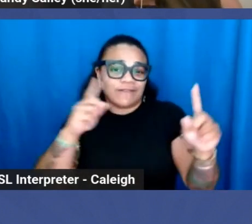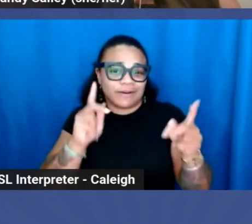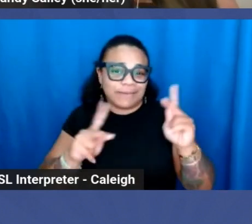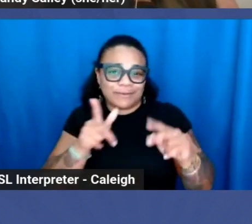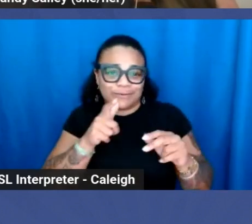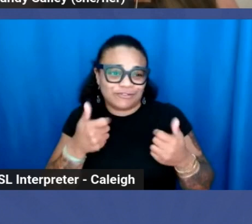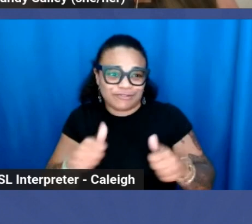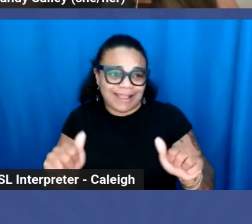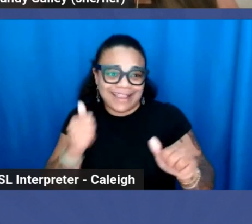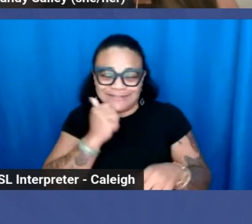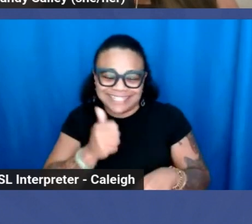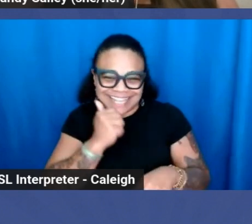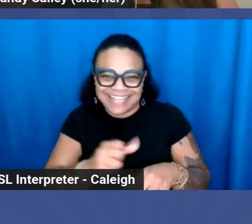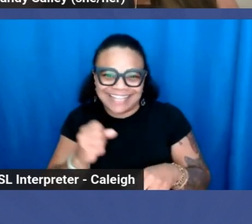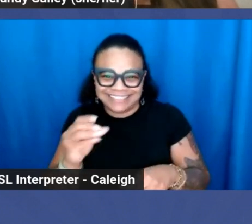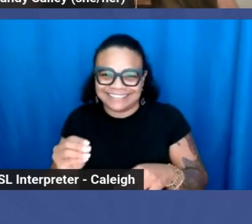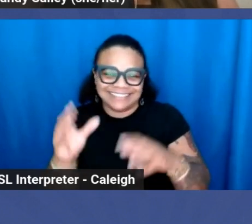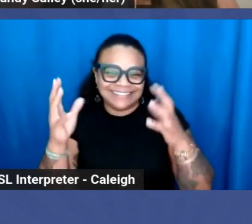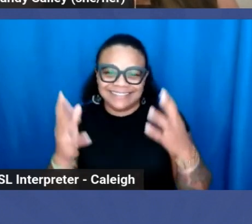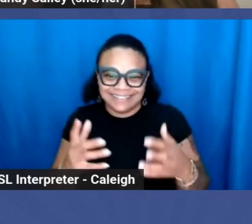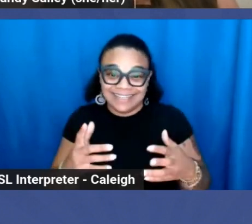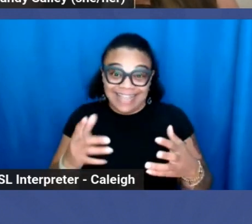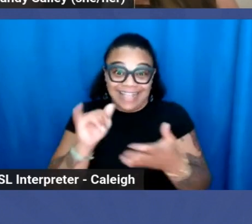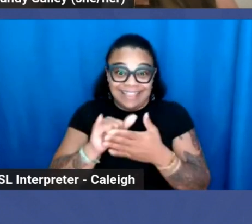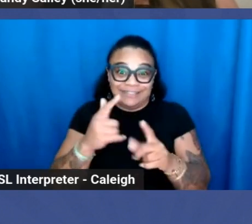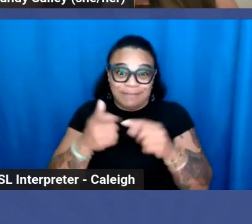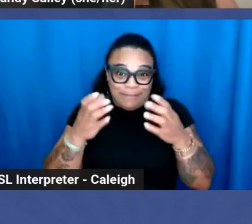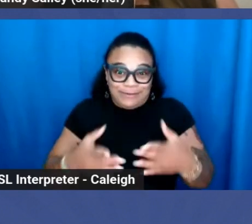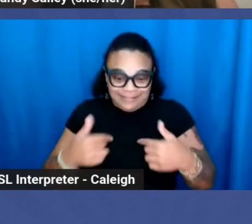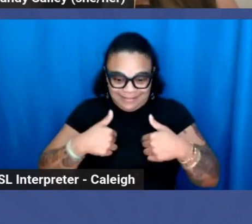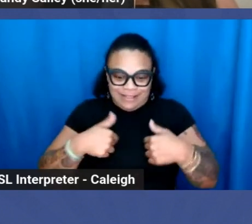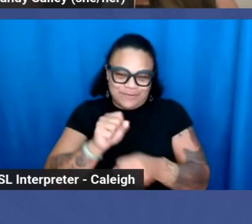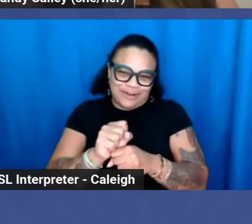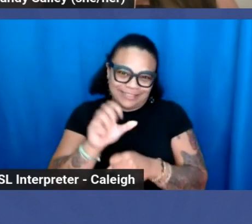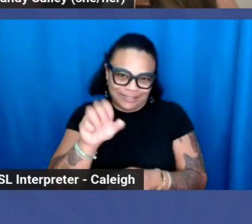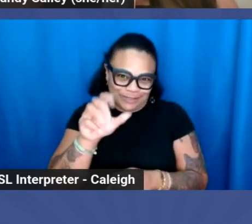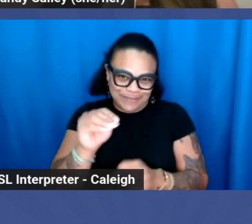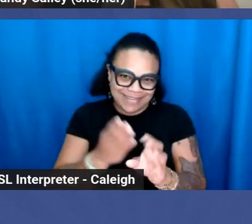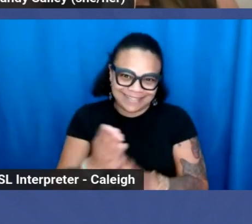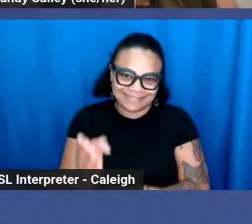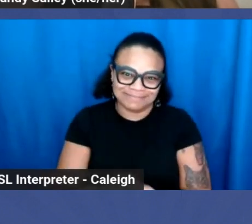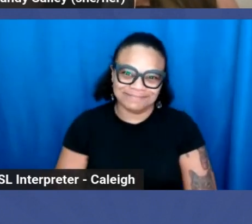day sometimes, talking to someone who's, in social media.